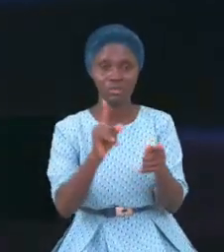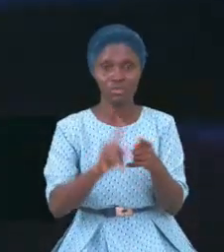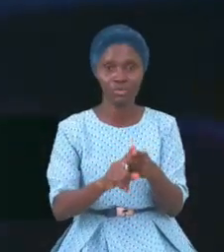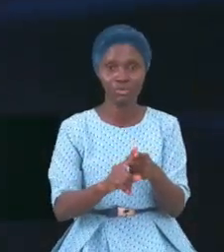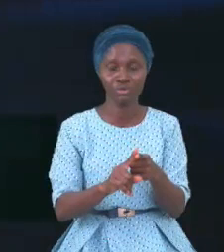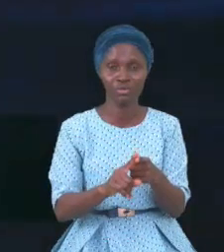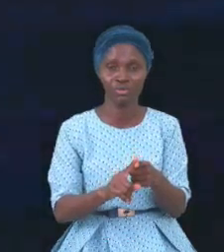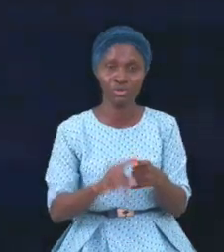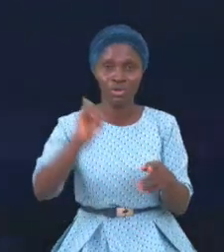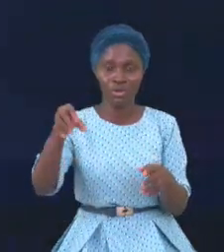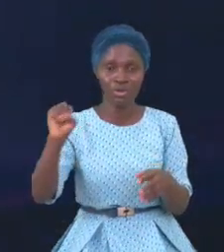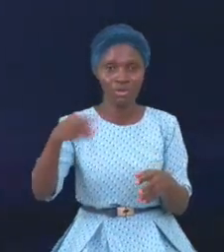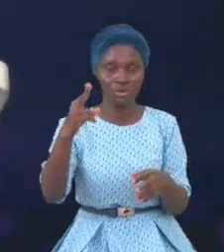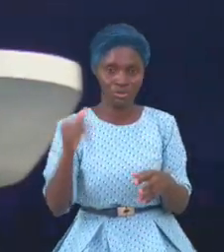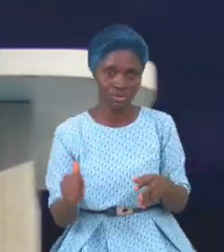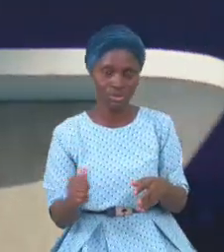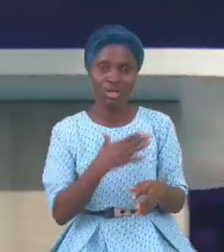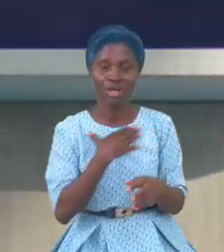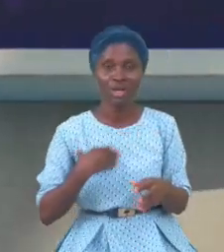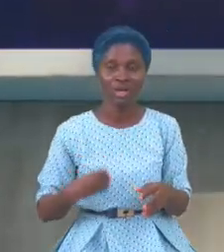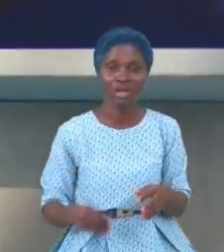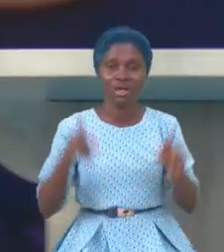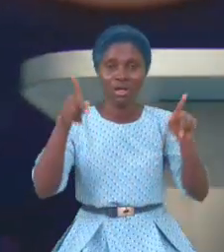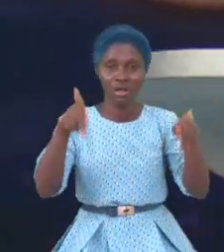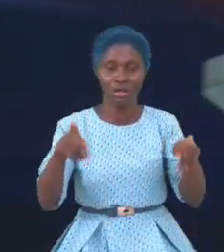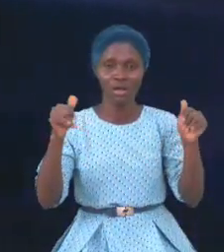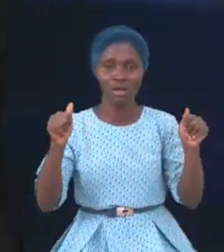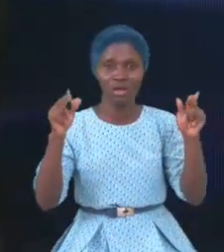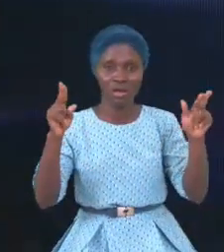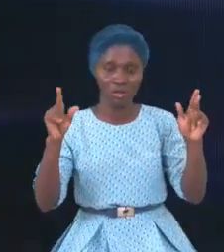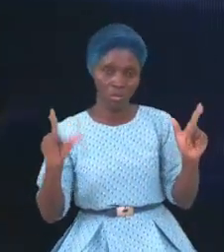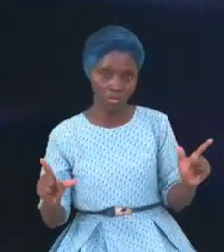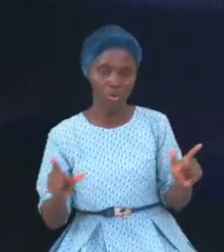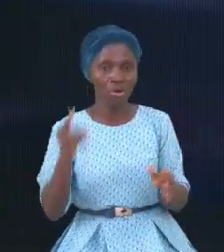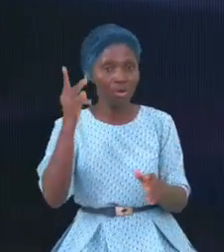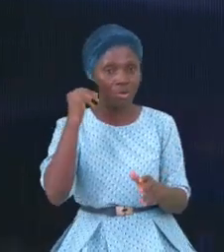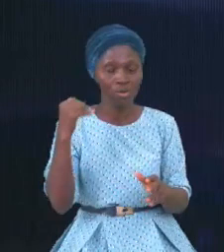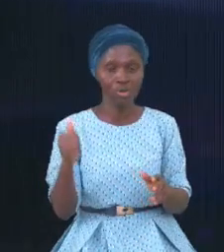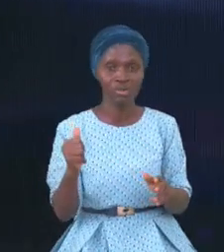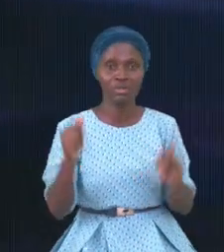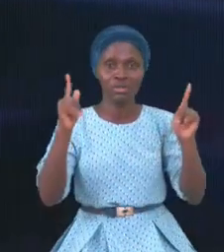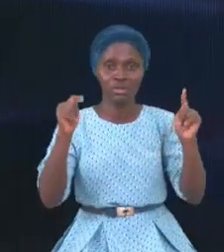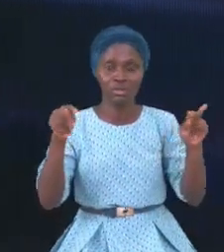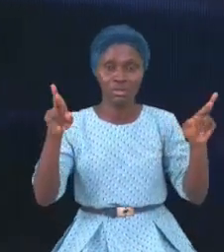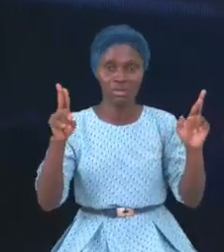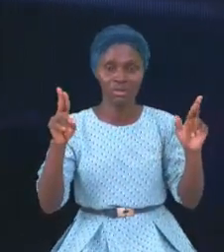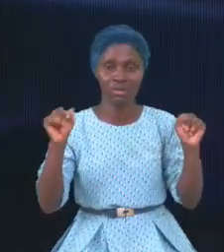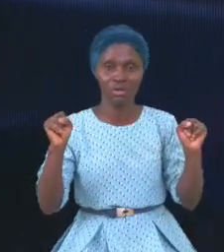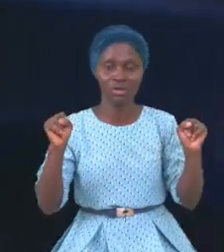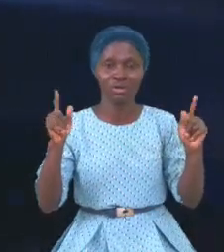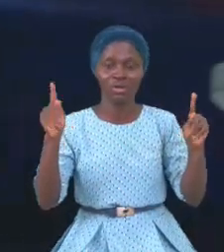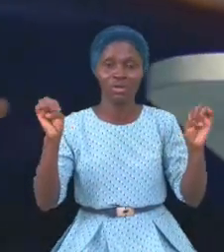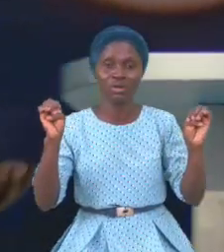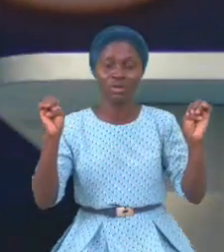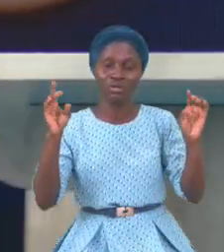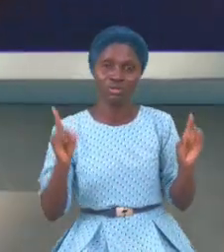Peter, a trusted mentor unto Mark, and in our lives, that's the way it is. As